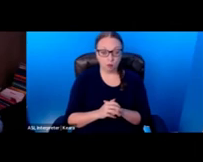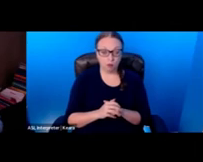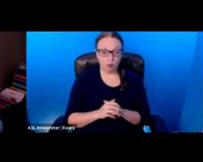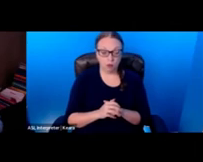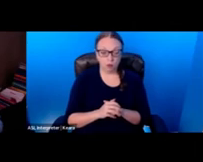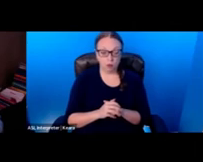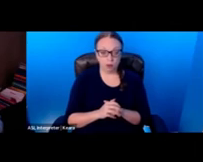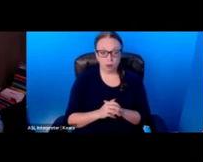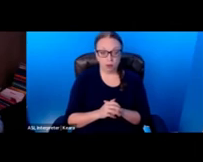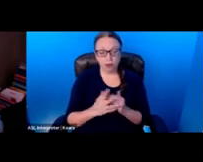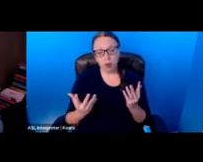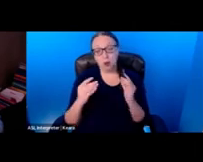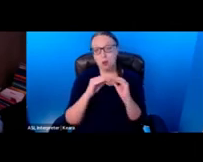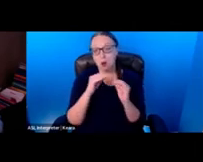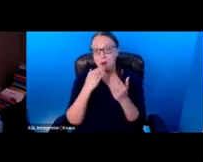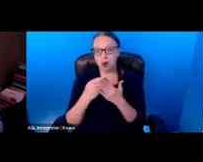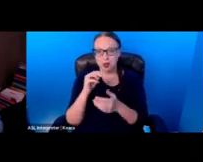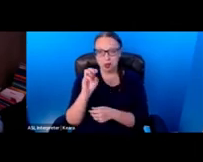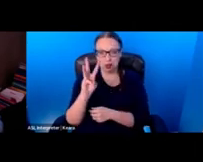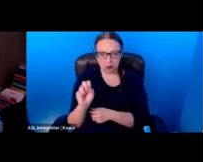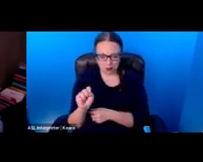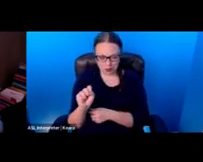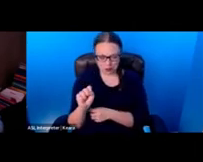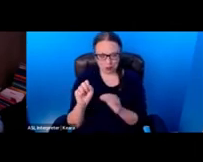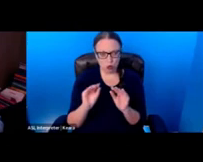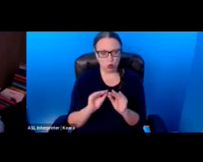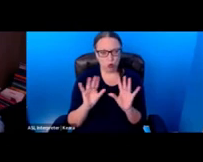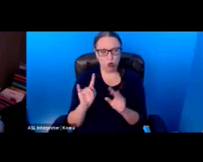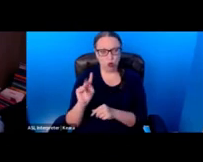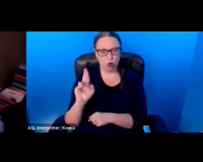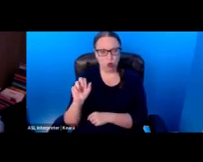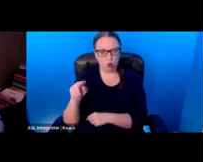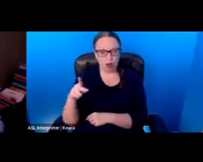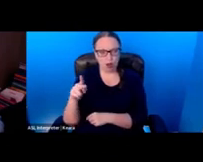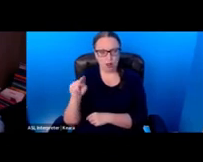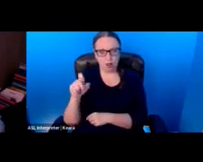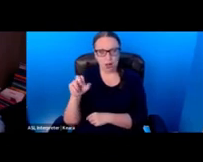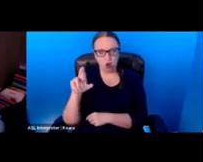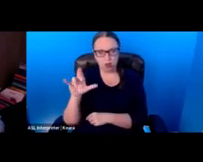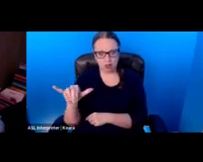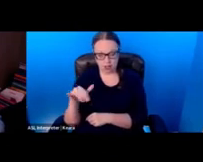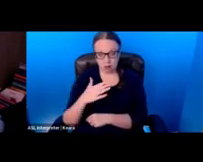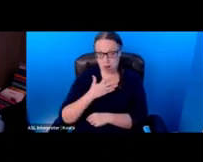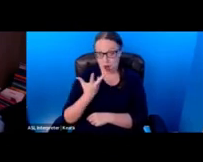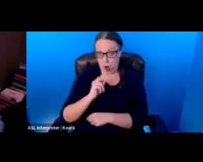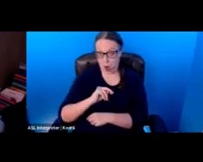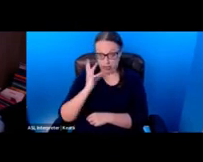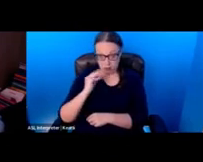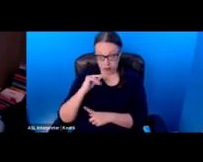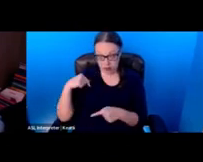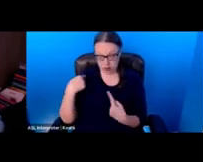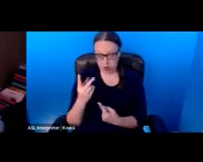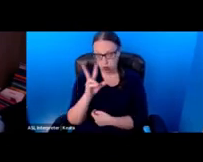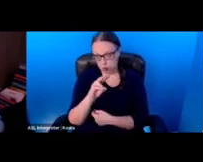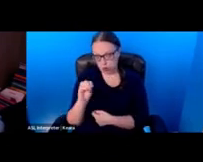Okay, some more good news. I think the transparency, my own personal experience since 2007, I see